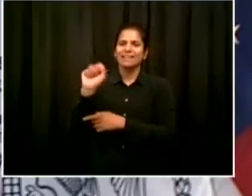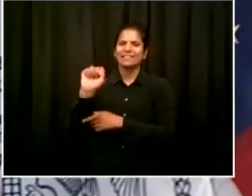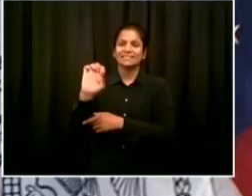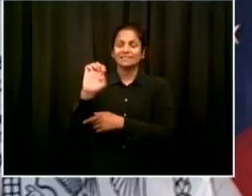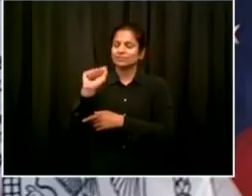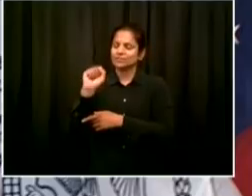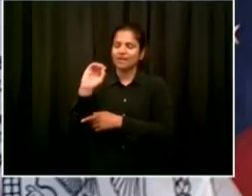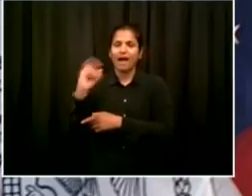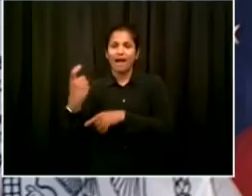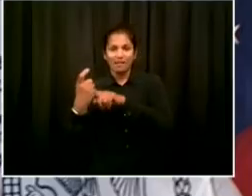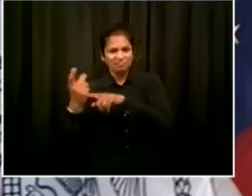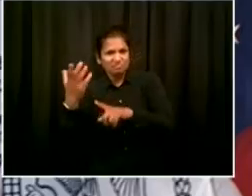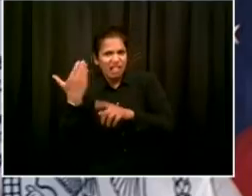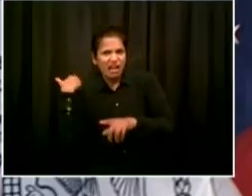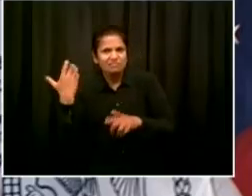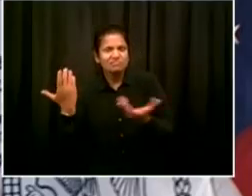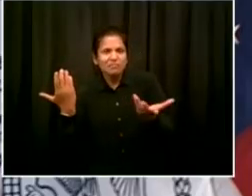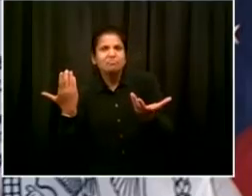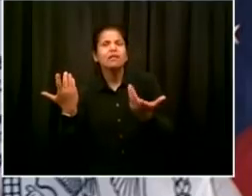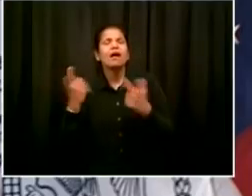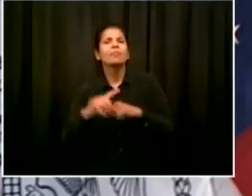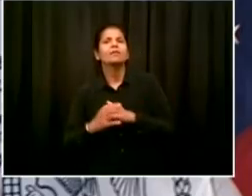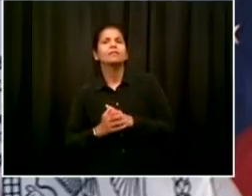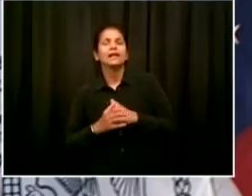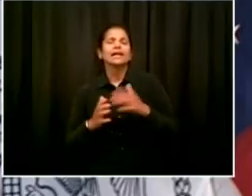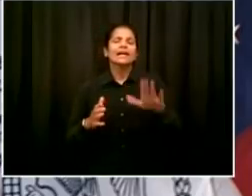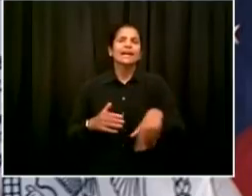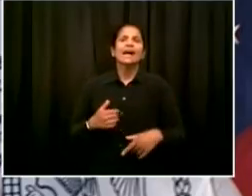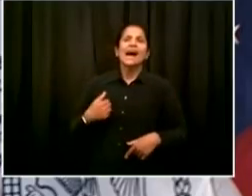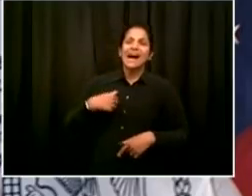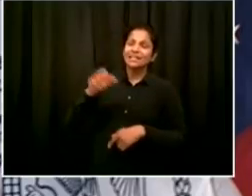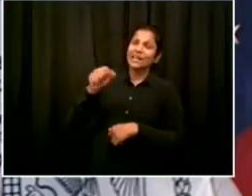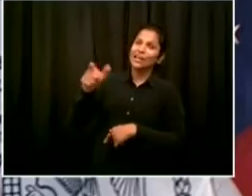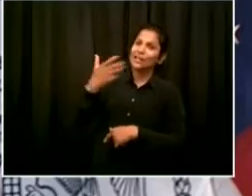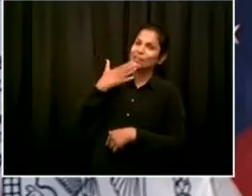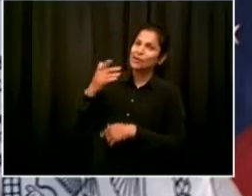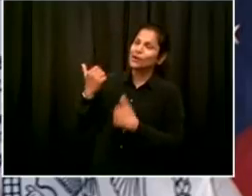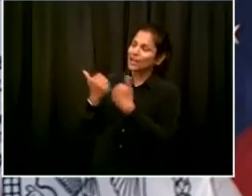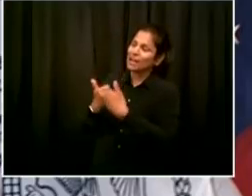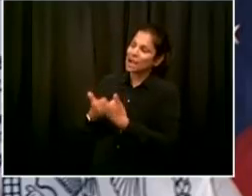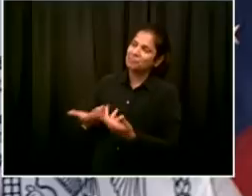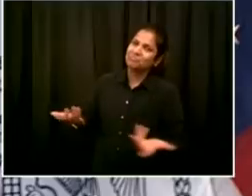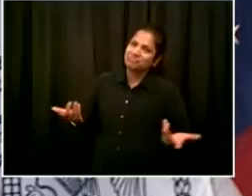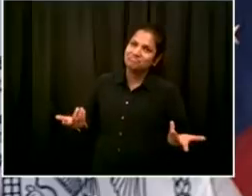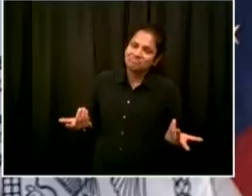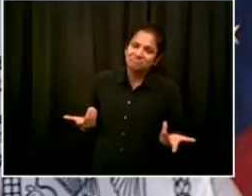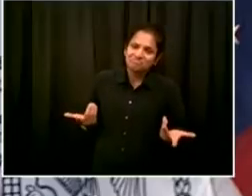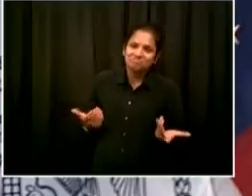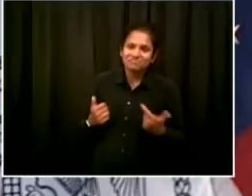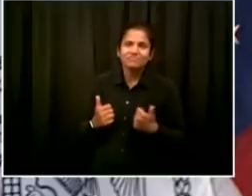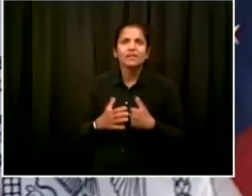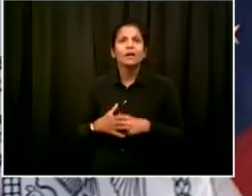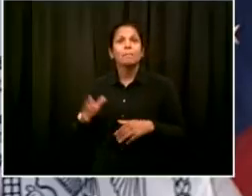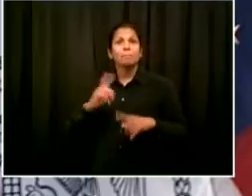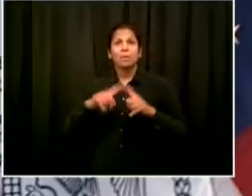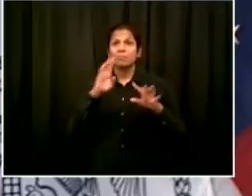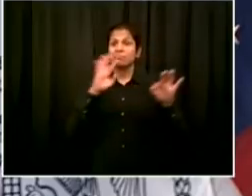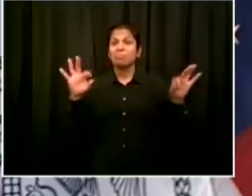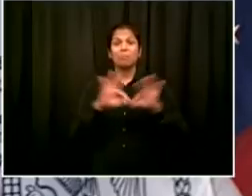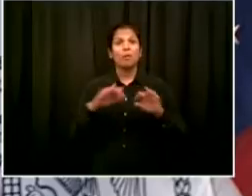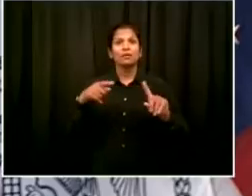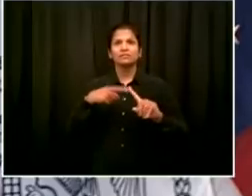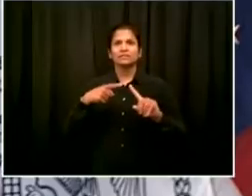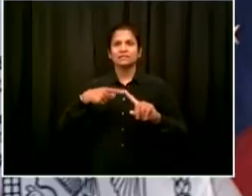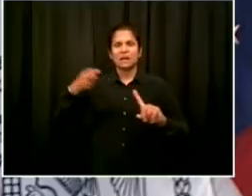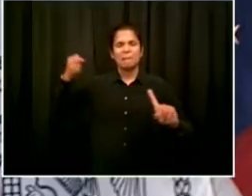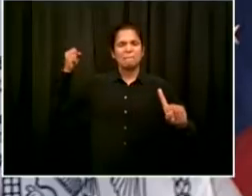I relish a good game. Also, it really helps to have pitching if you're a Major League Baseball team, which my team apparently